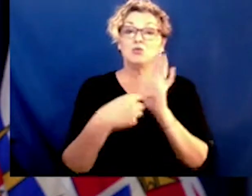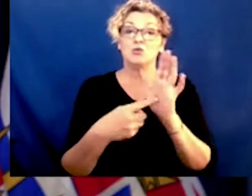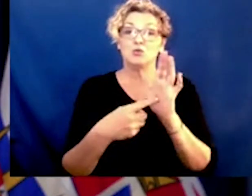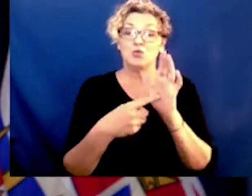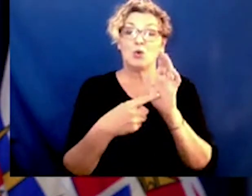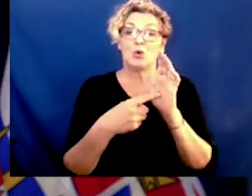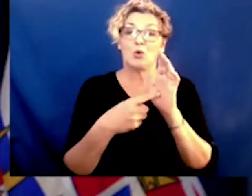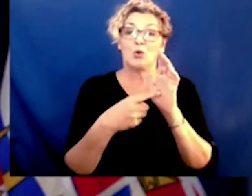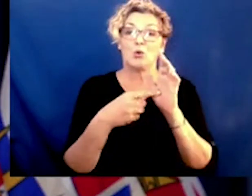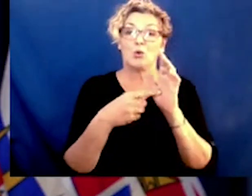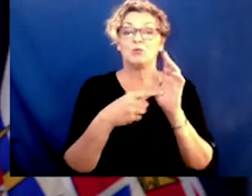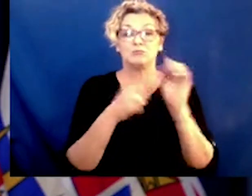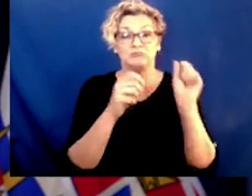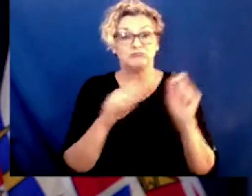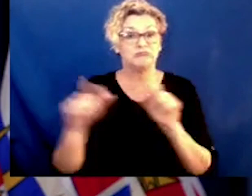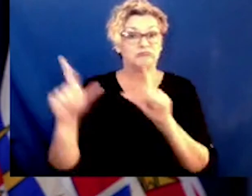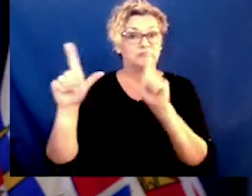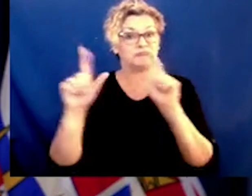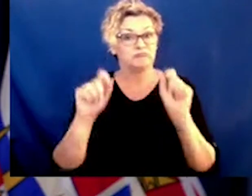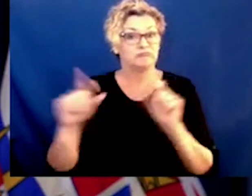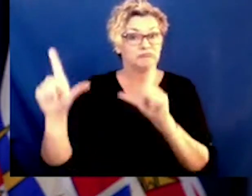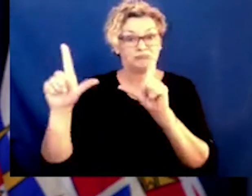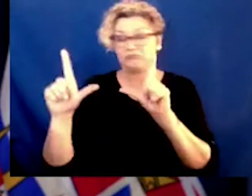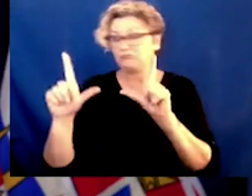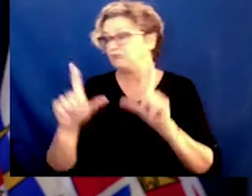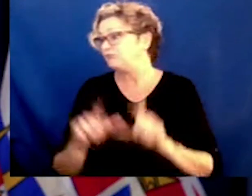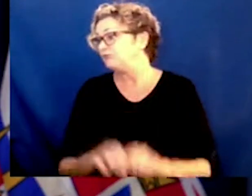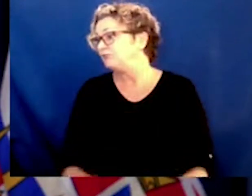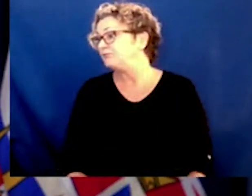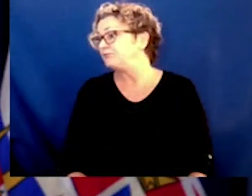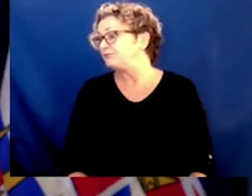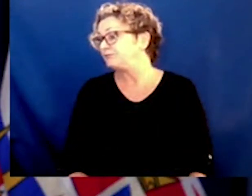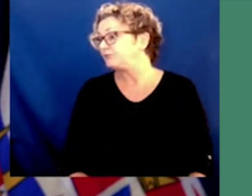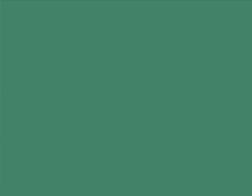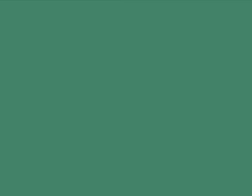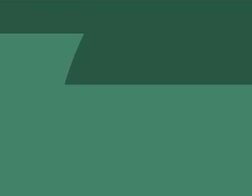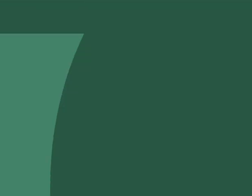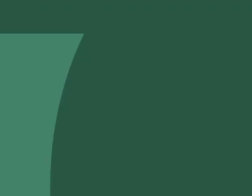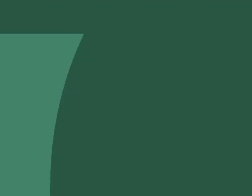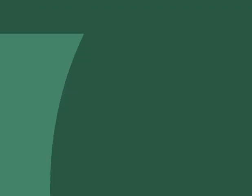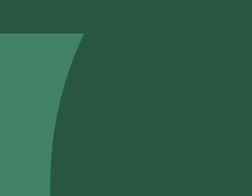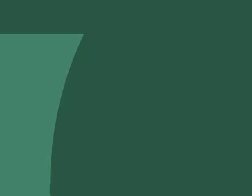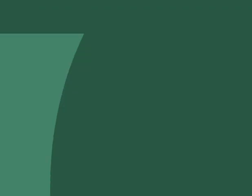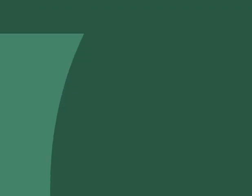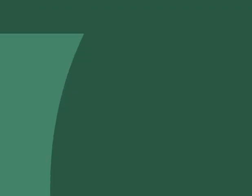on the Health Authority websites and on the BC CDC website.